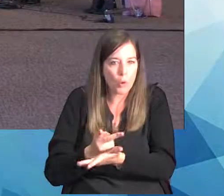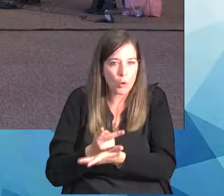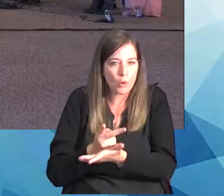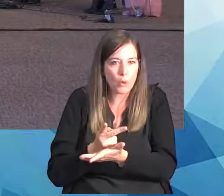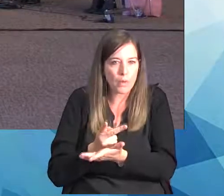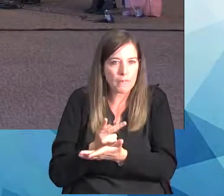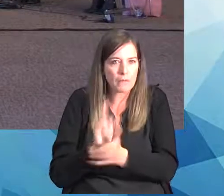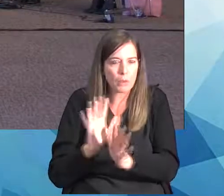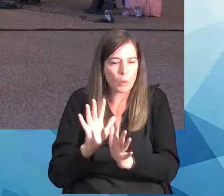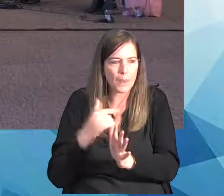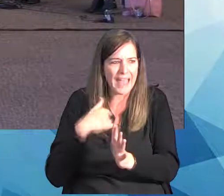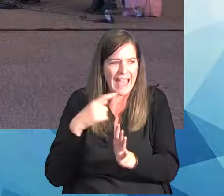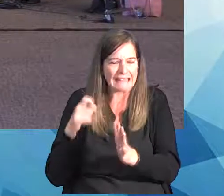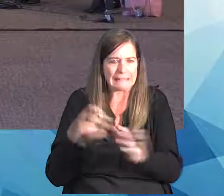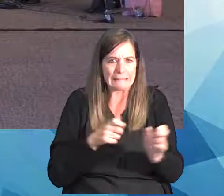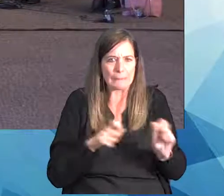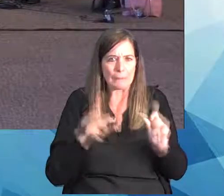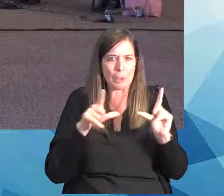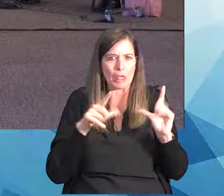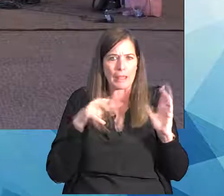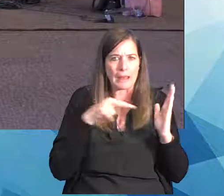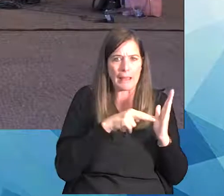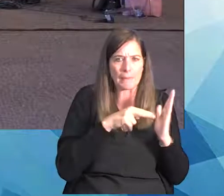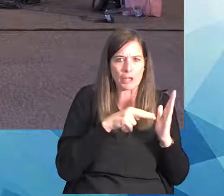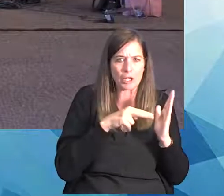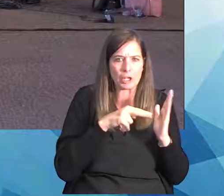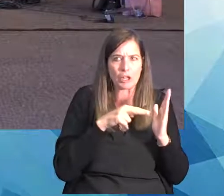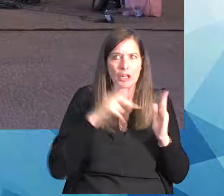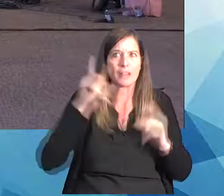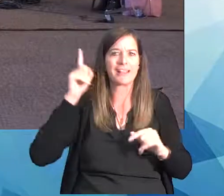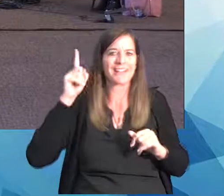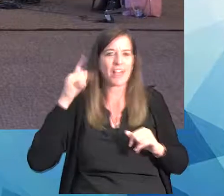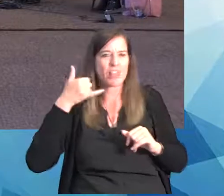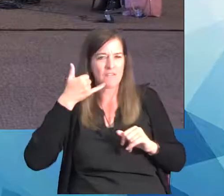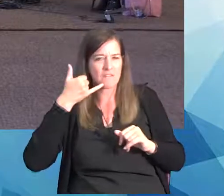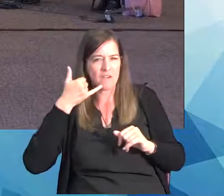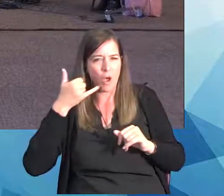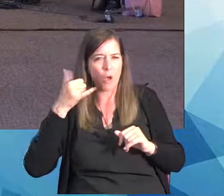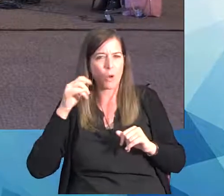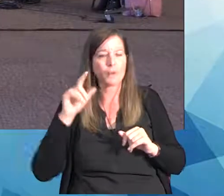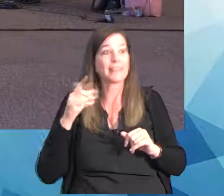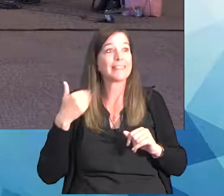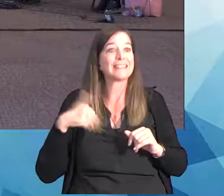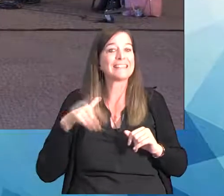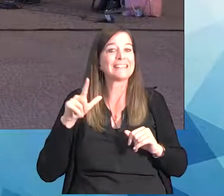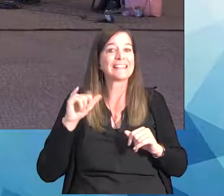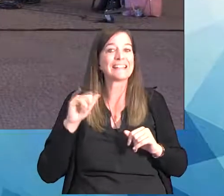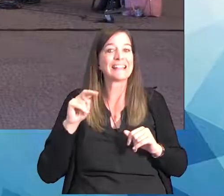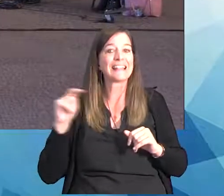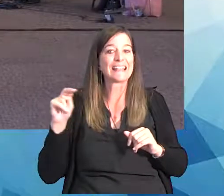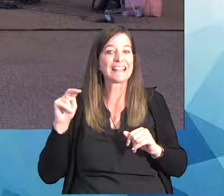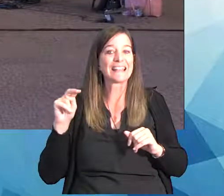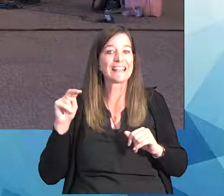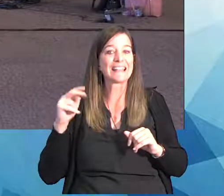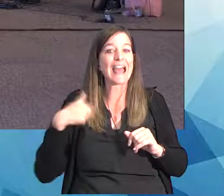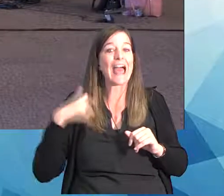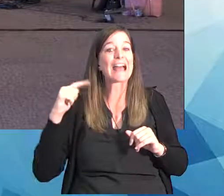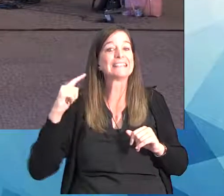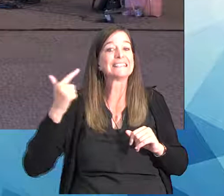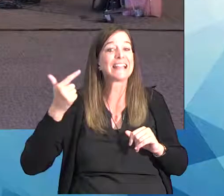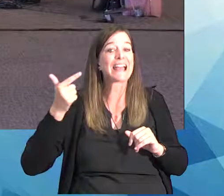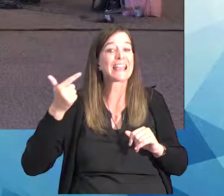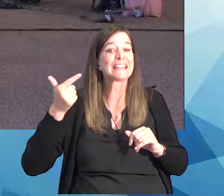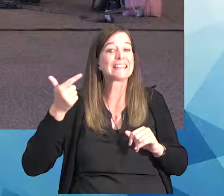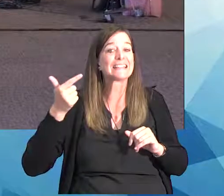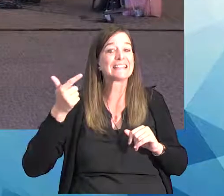go back to it. This is Lynn. Go ahead, Lynn. I second. Okay,